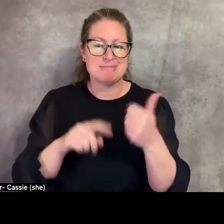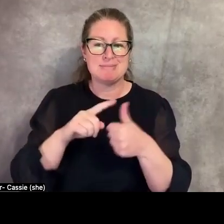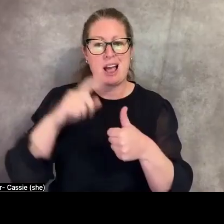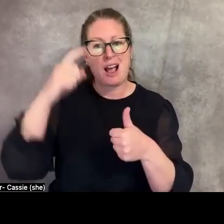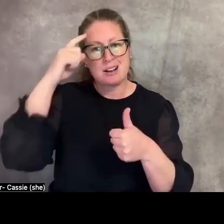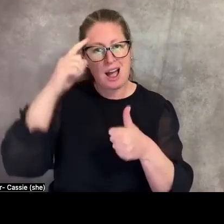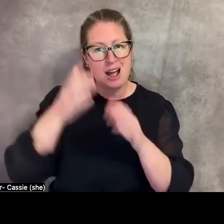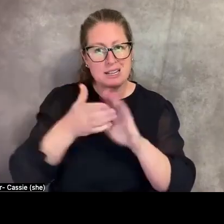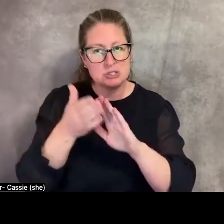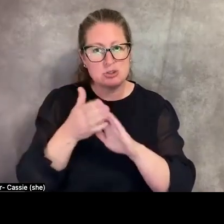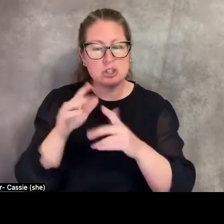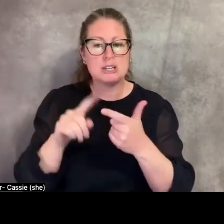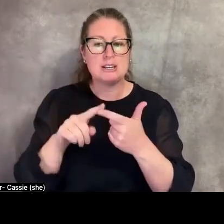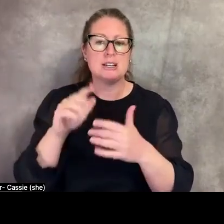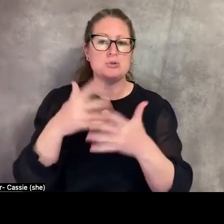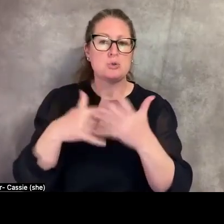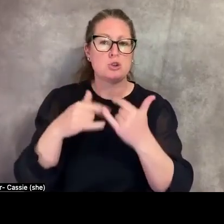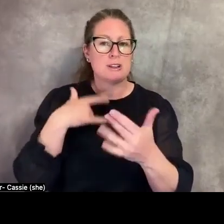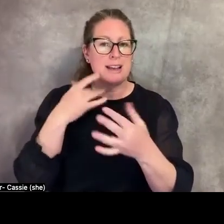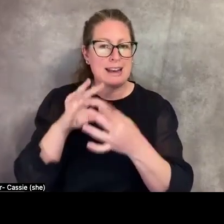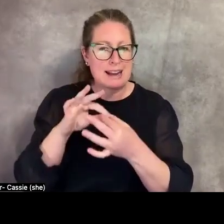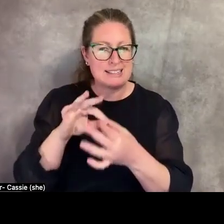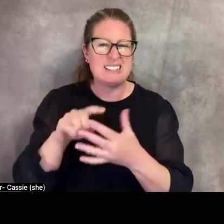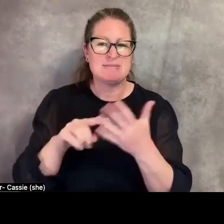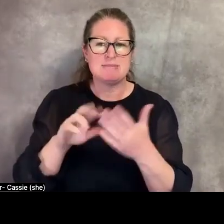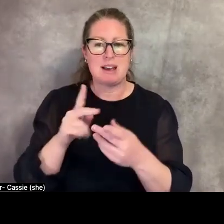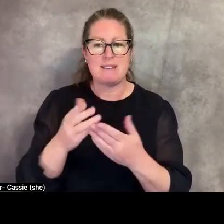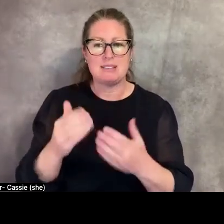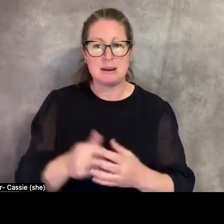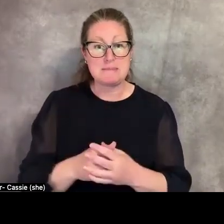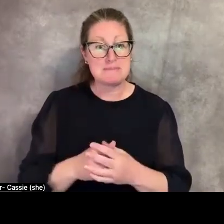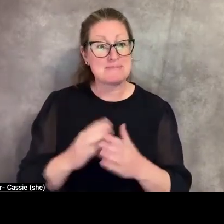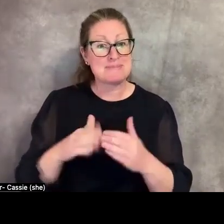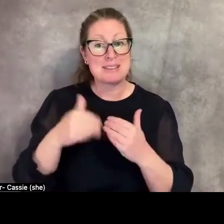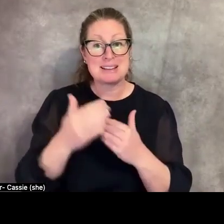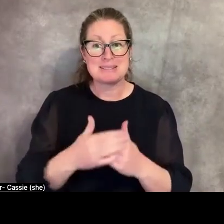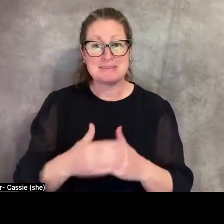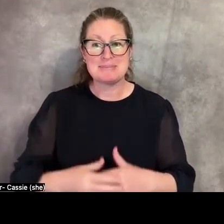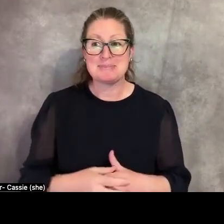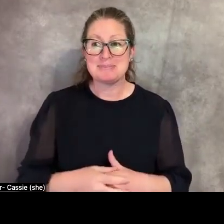social connectedness, and the like. Let's go on to the next one.